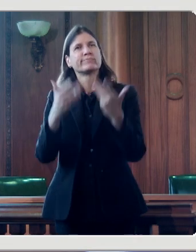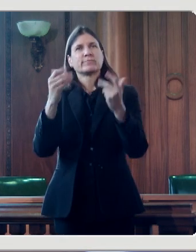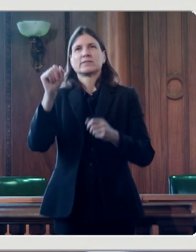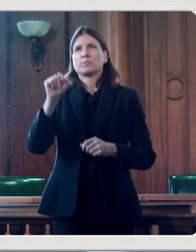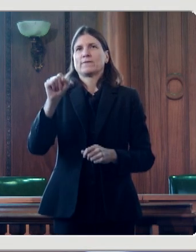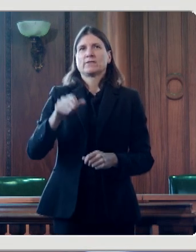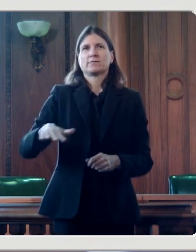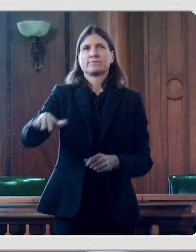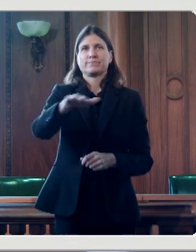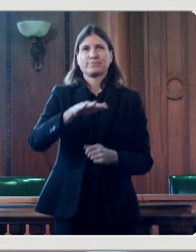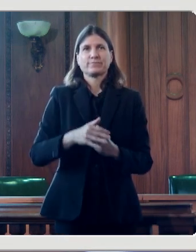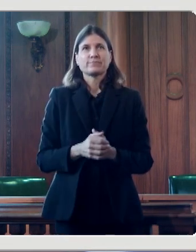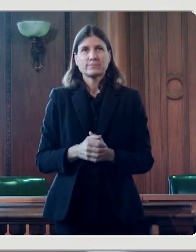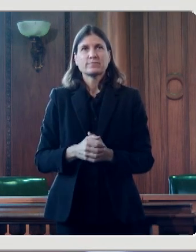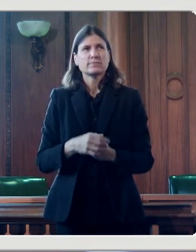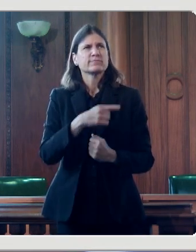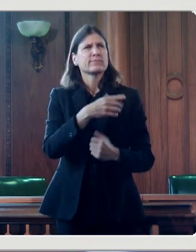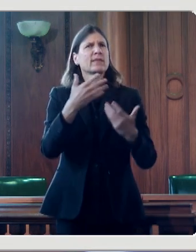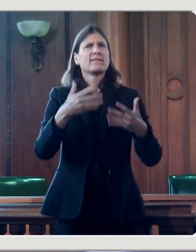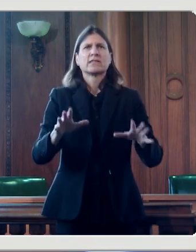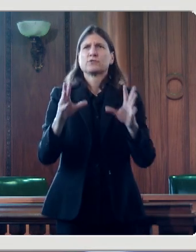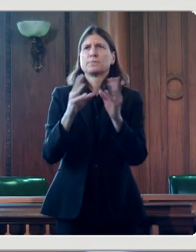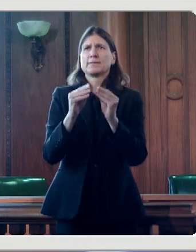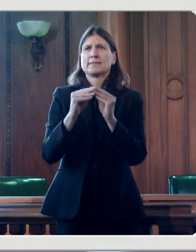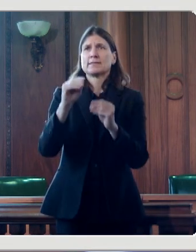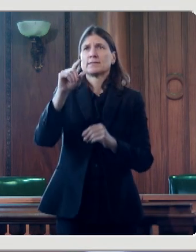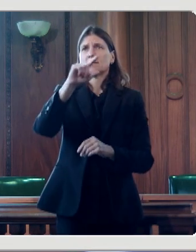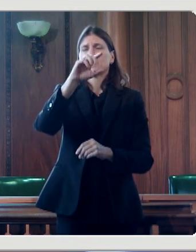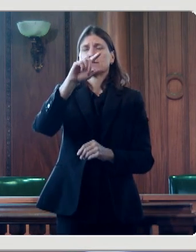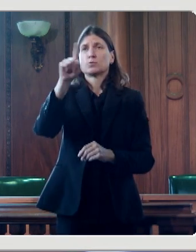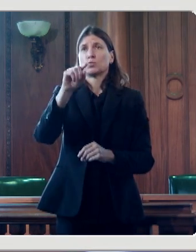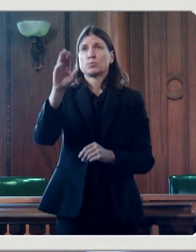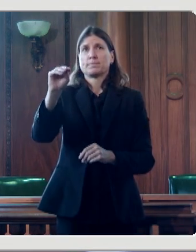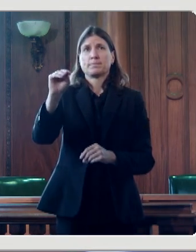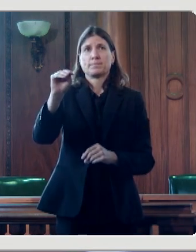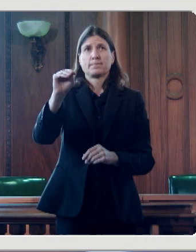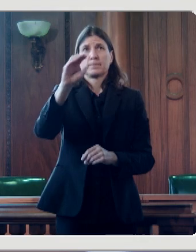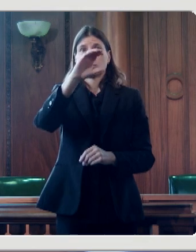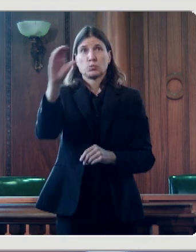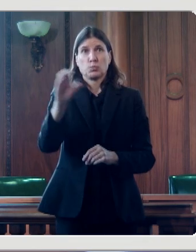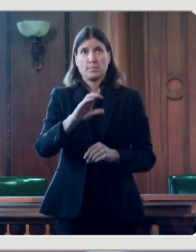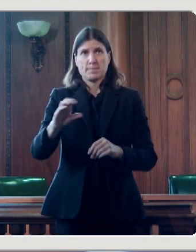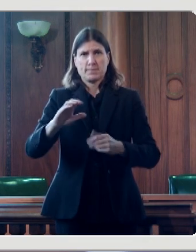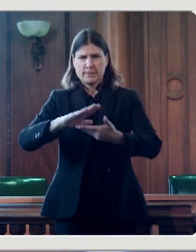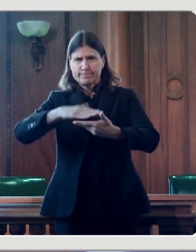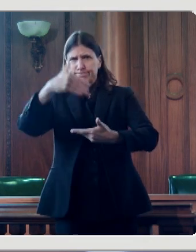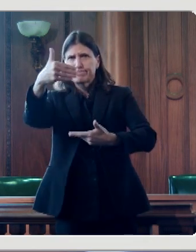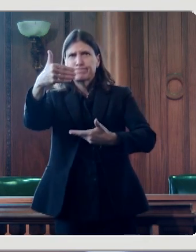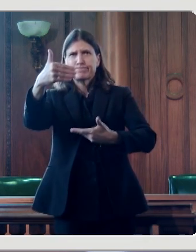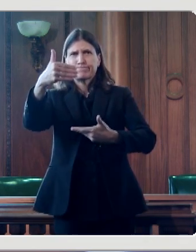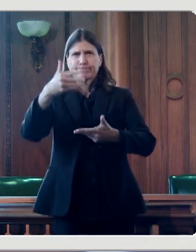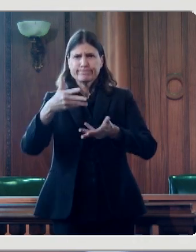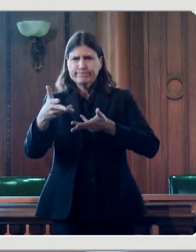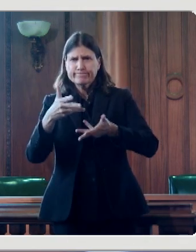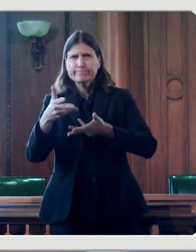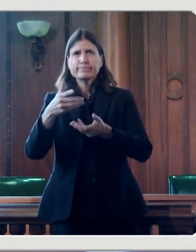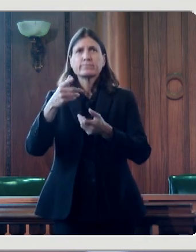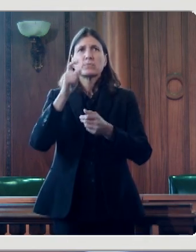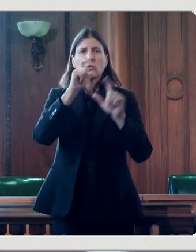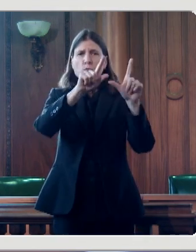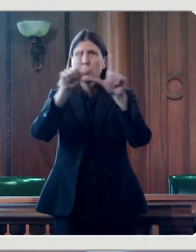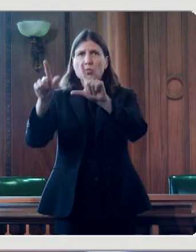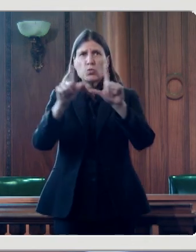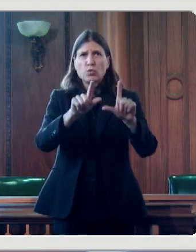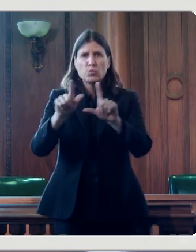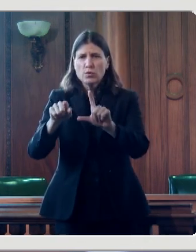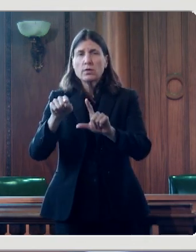Transportation Secretary, Stephanie Pollock, as that project continues to move forward. The Oasis Food Bank,